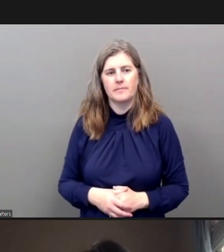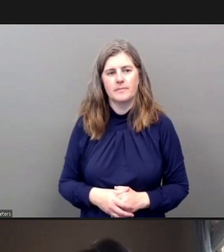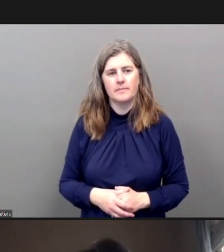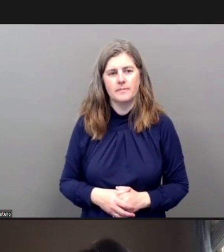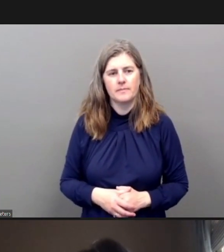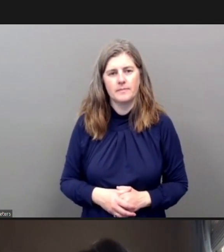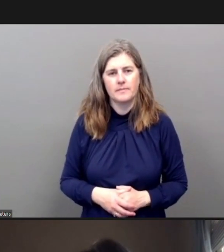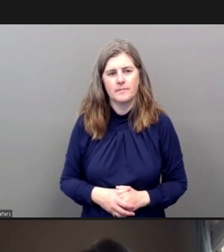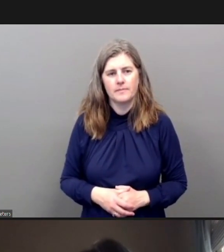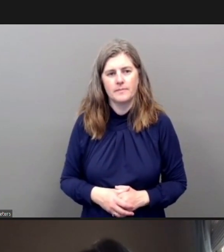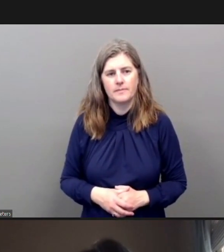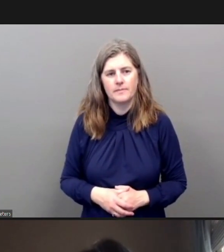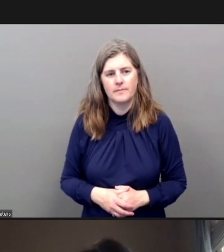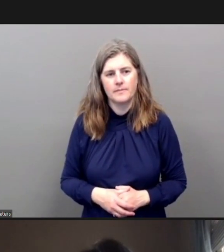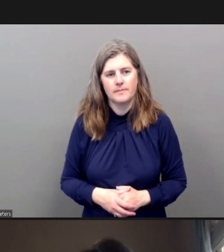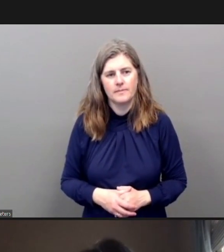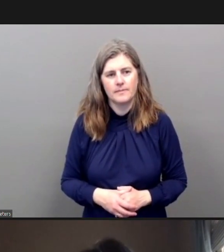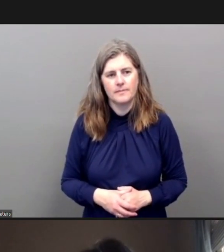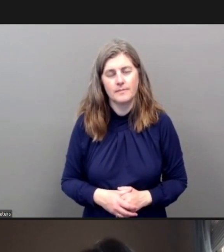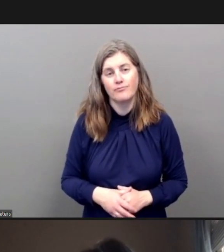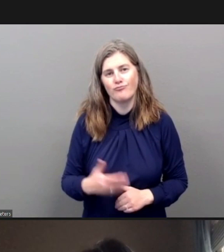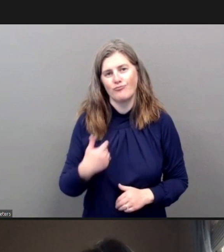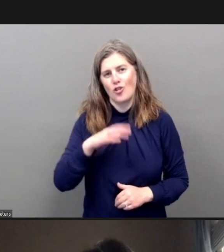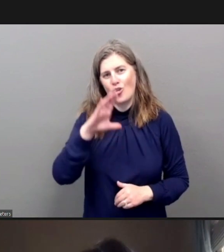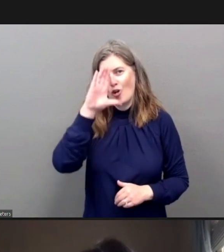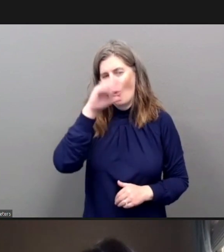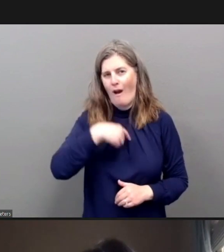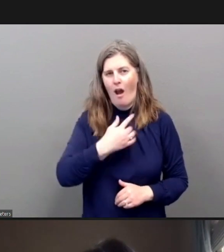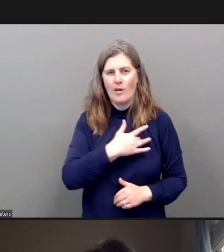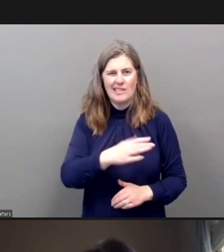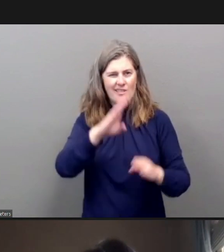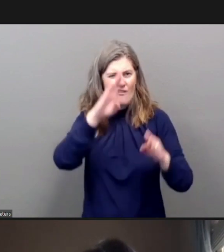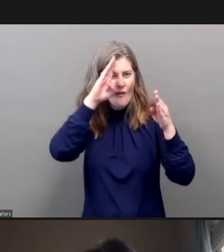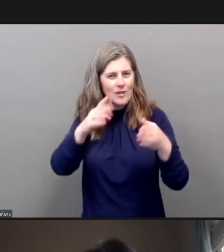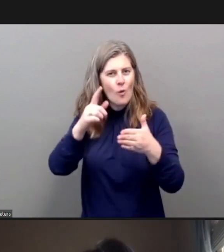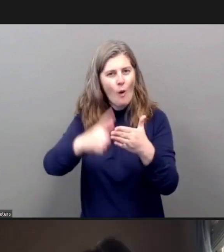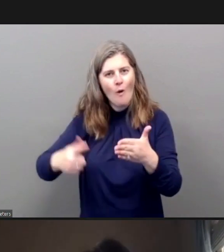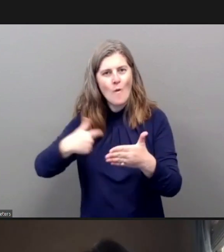Well, you know that I always focus on all of the things we don't know